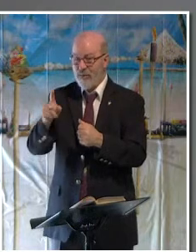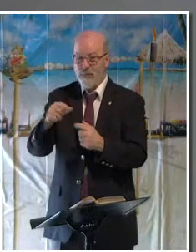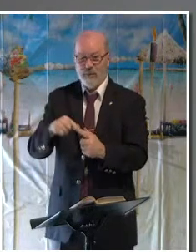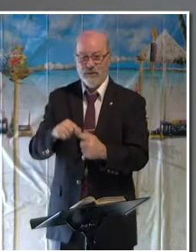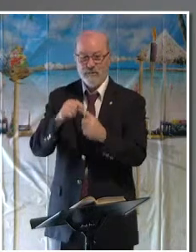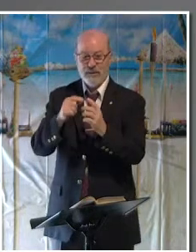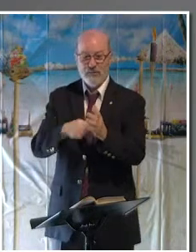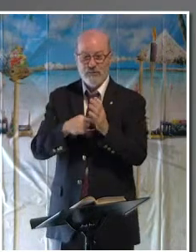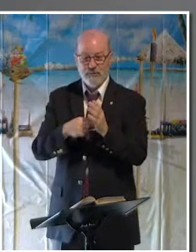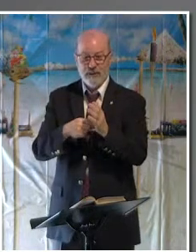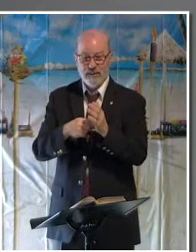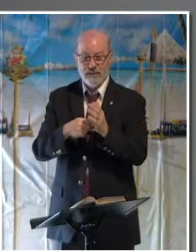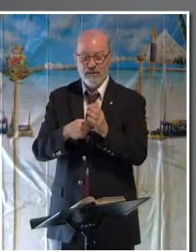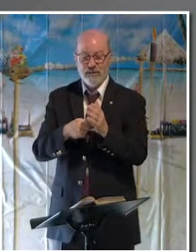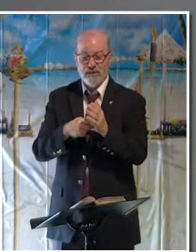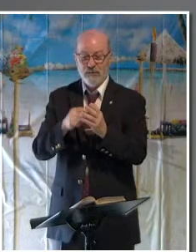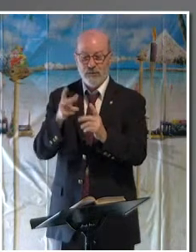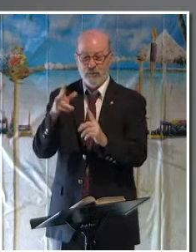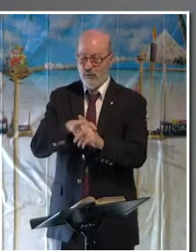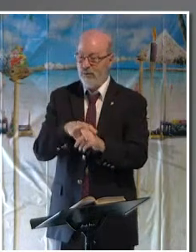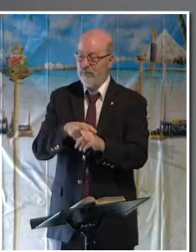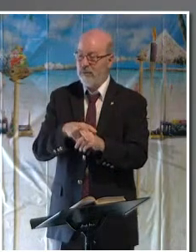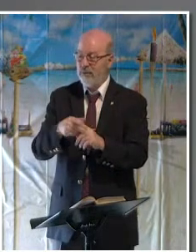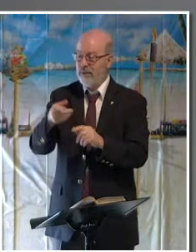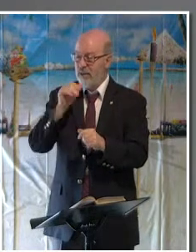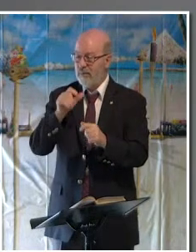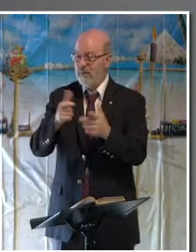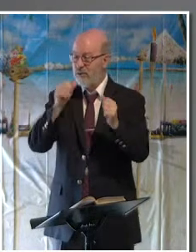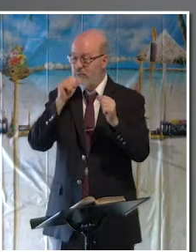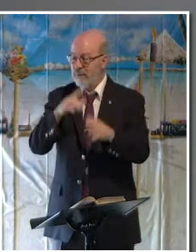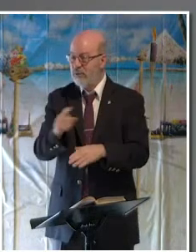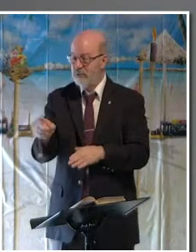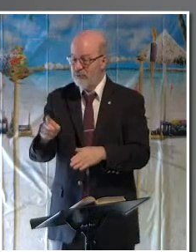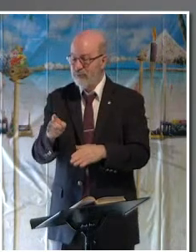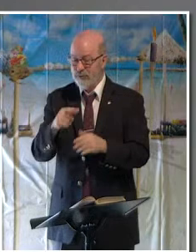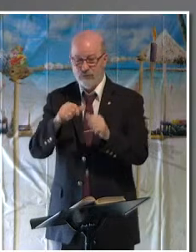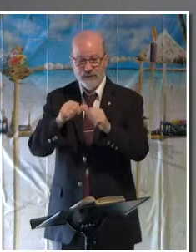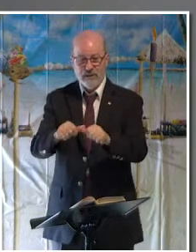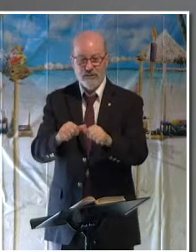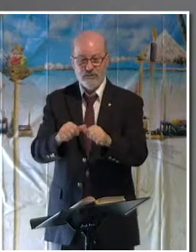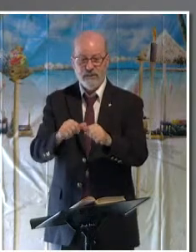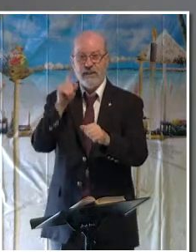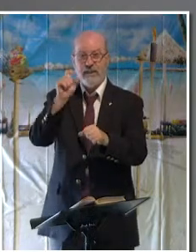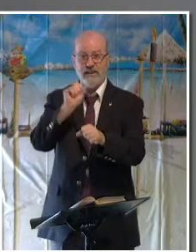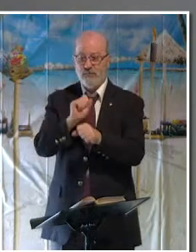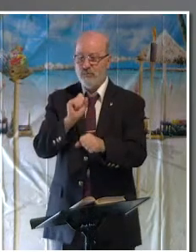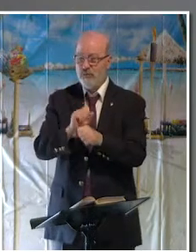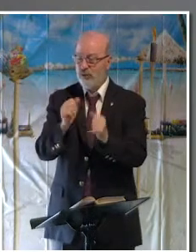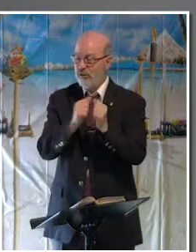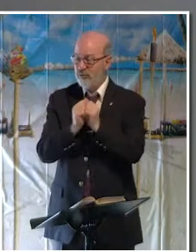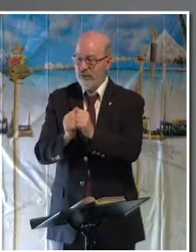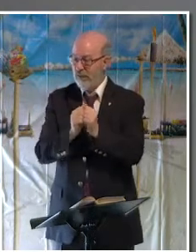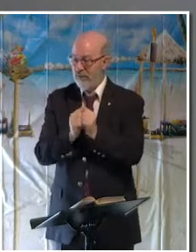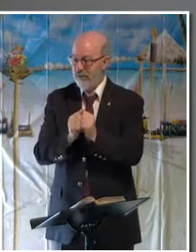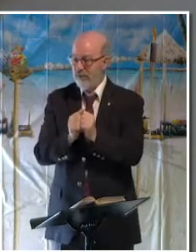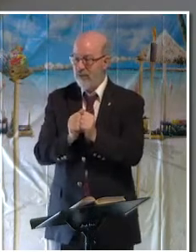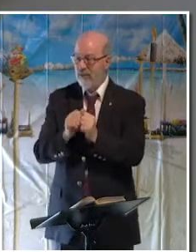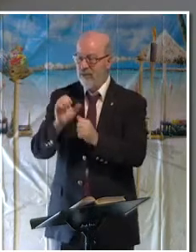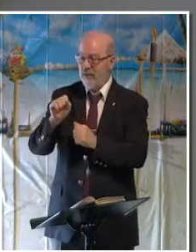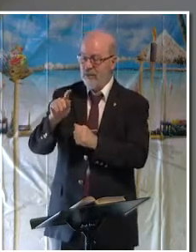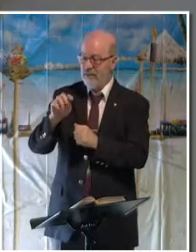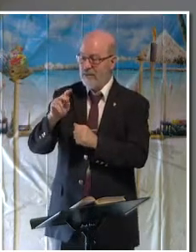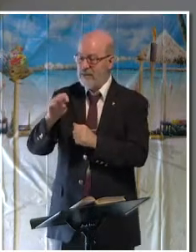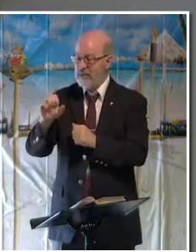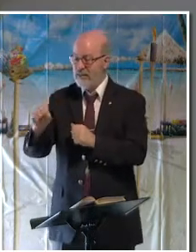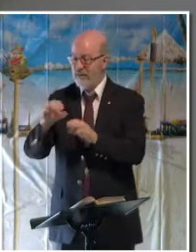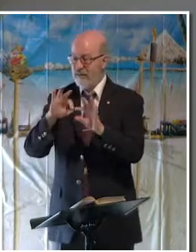special request for the residency permit. May the Lord richly bless you as you continue in his work together. Keith Stensis